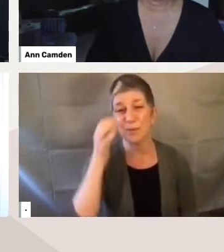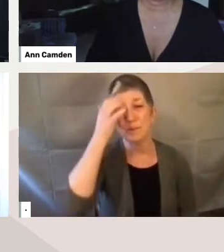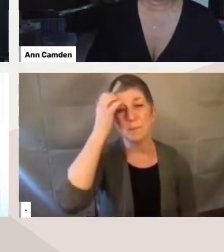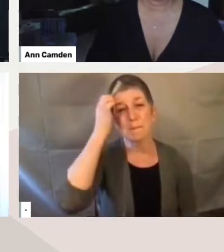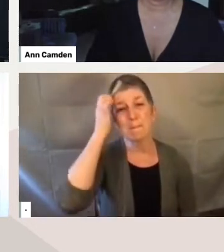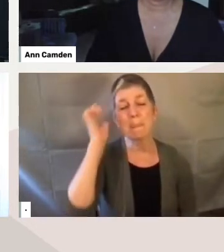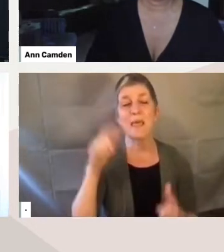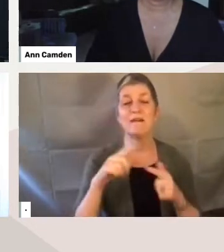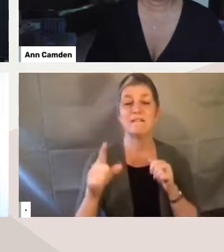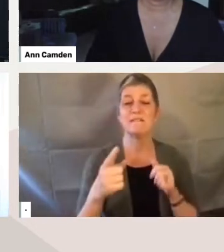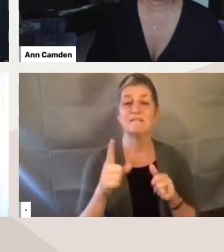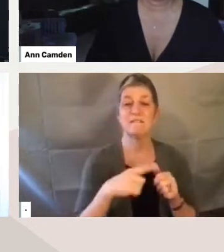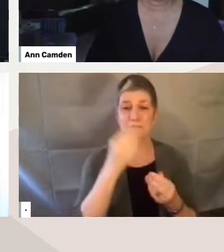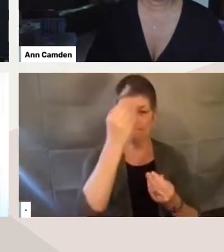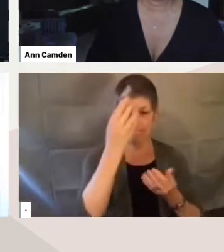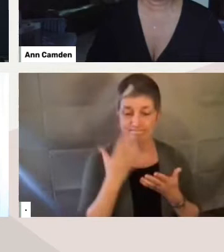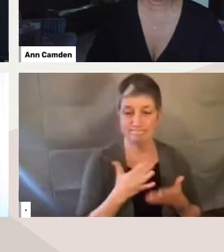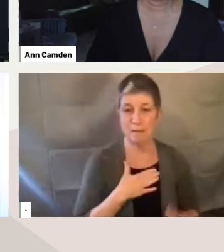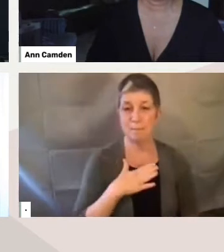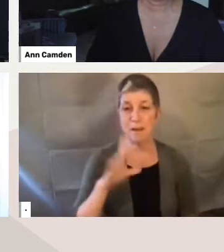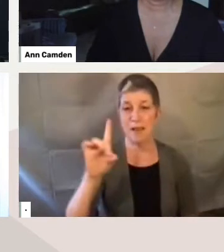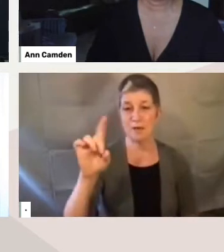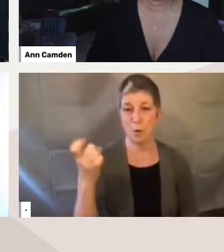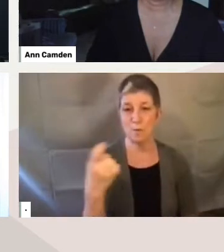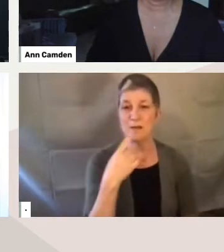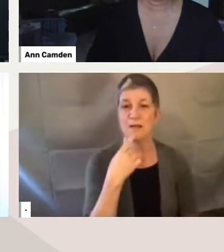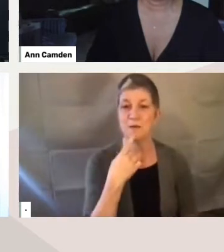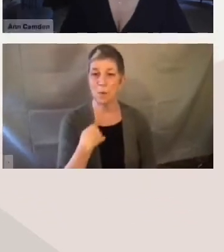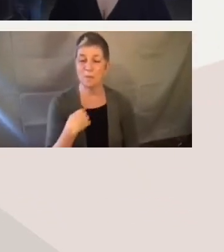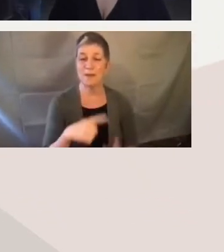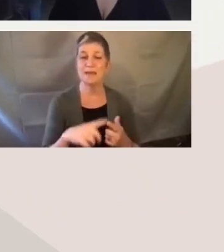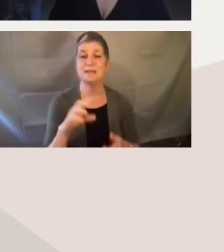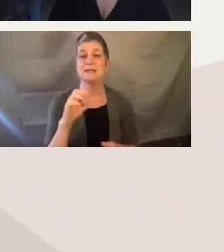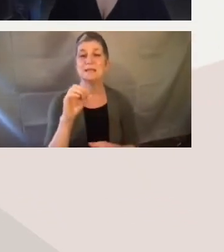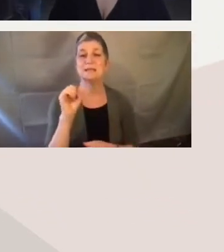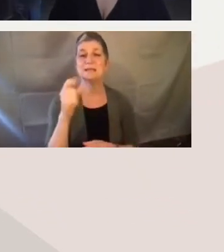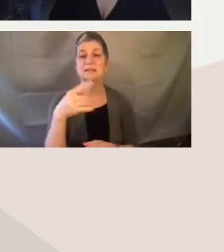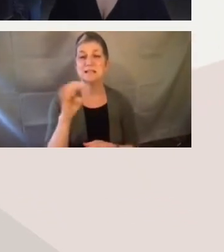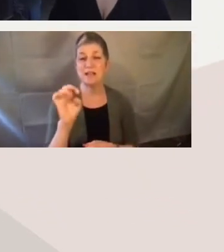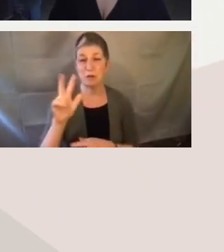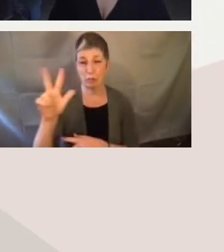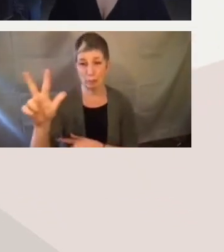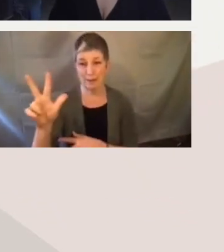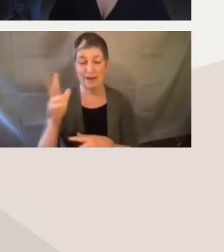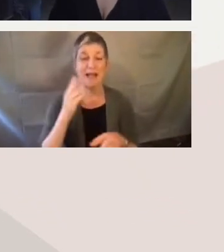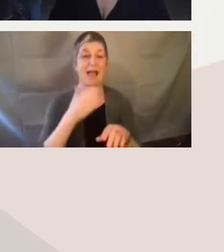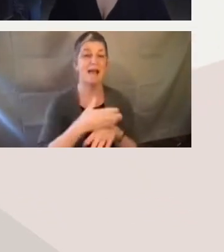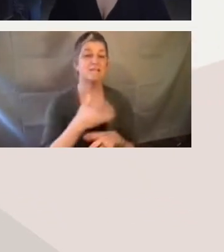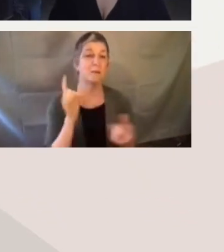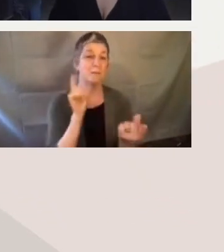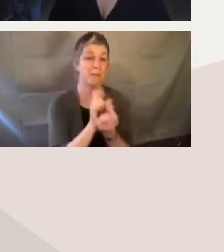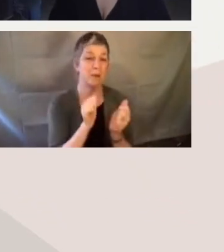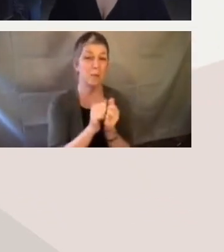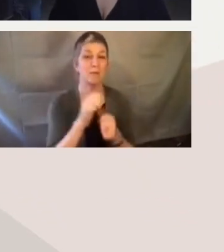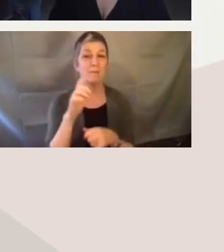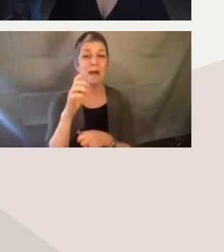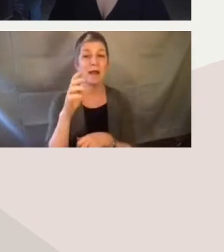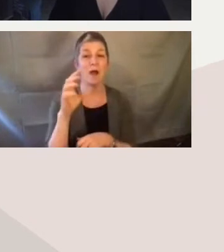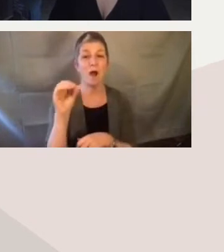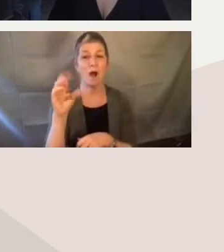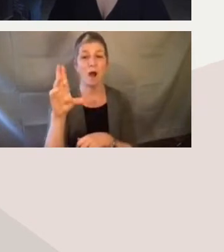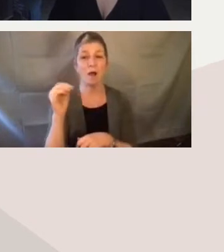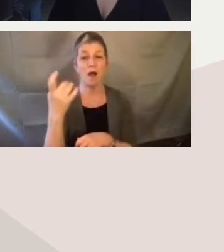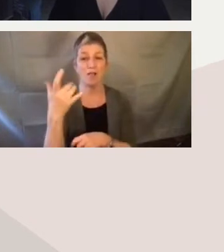when I was first told about my diagnosis, they told me I was a stage 3. After meeting with my oncologist a couple times, I decided to get a